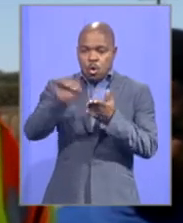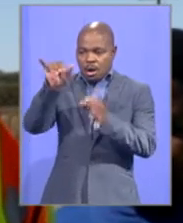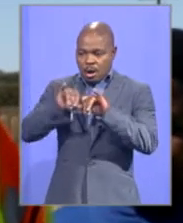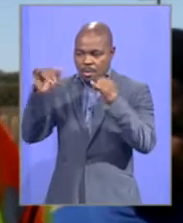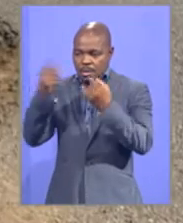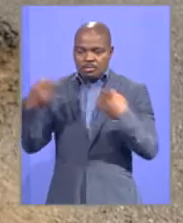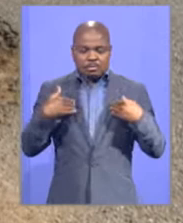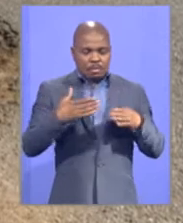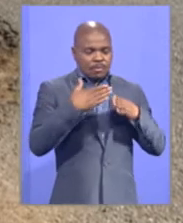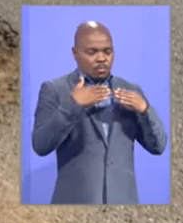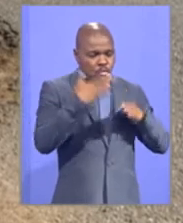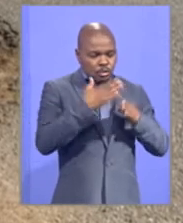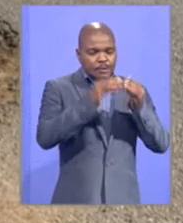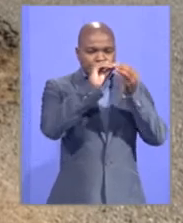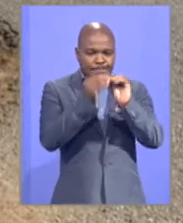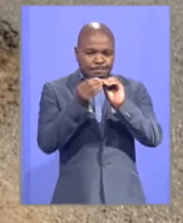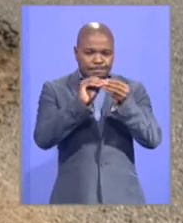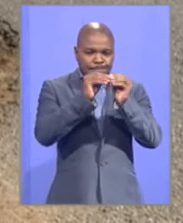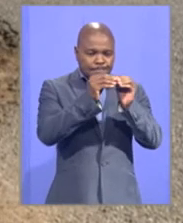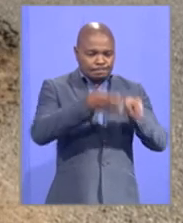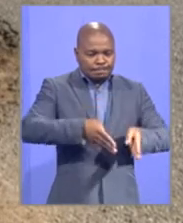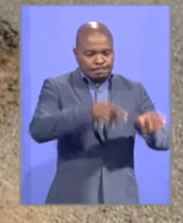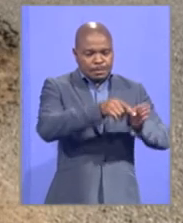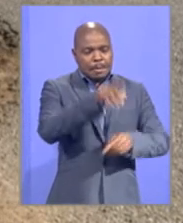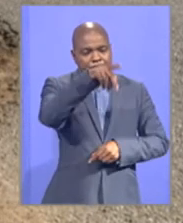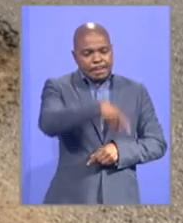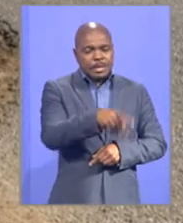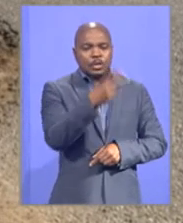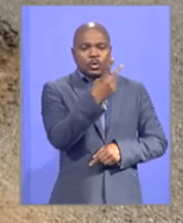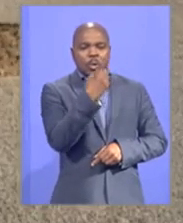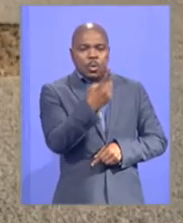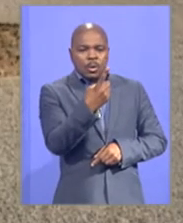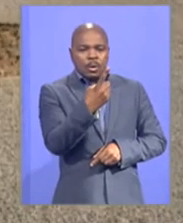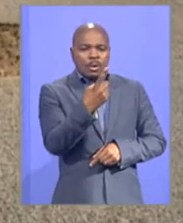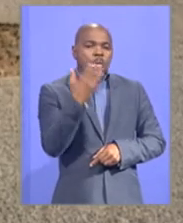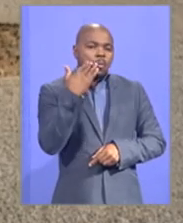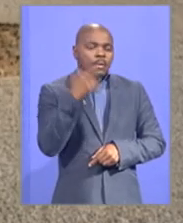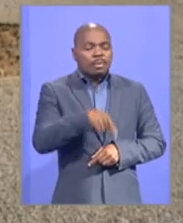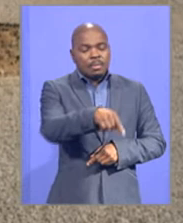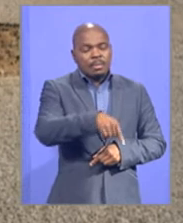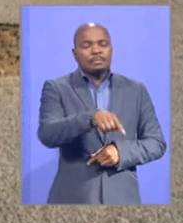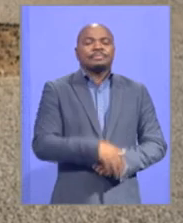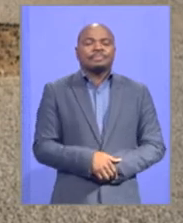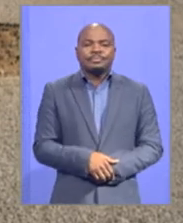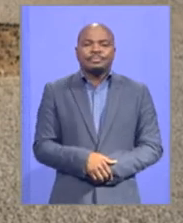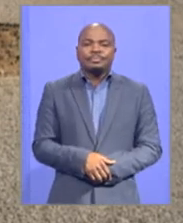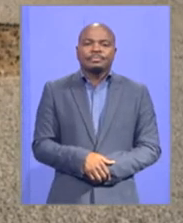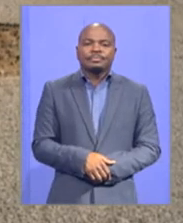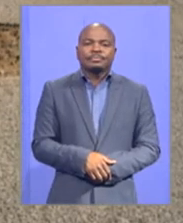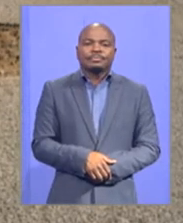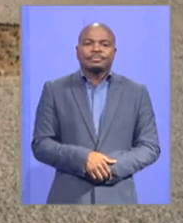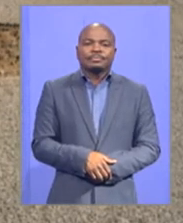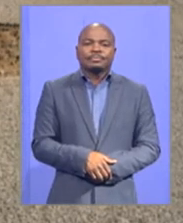qalella tshebetso ya tukiso ya karolo e salletseng ya mmila wa P214 ka kgwedi ya Lwetse. Konelo le